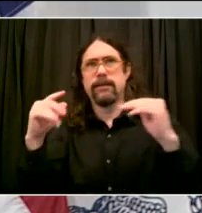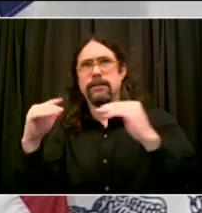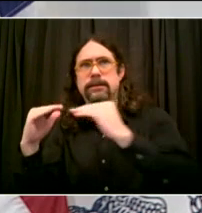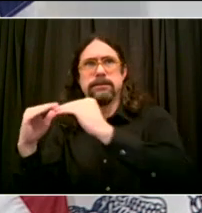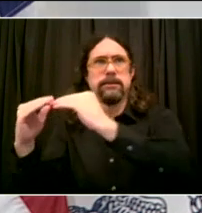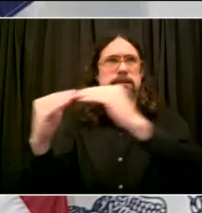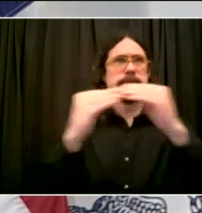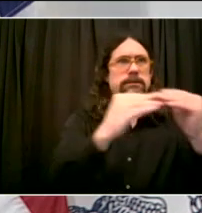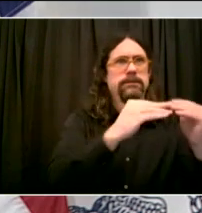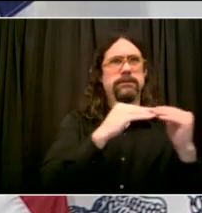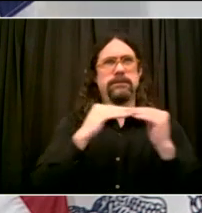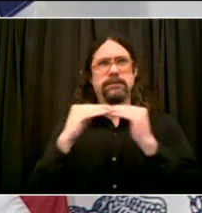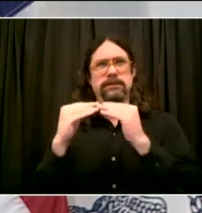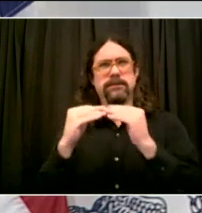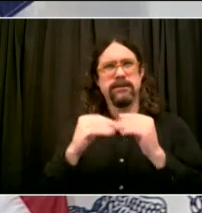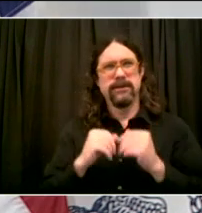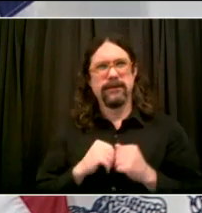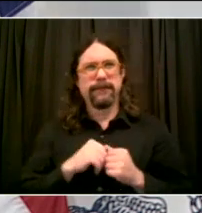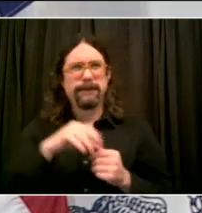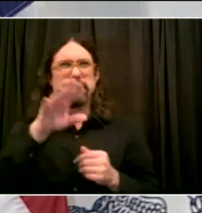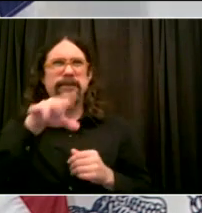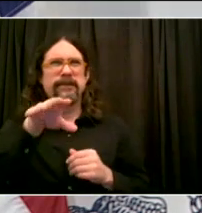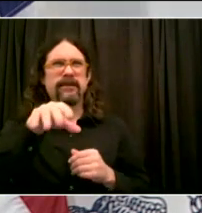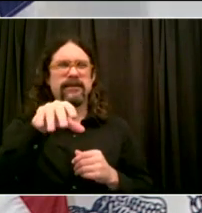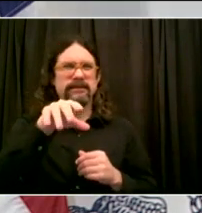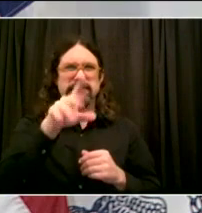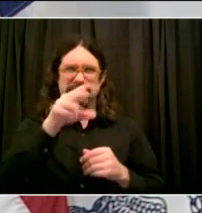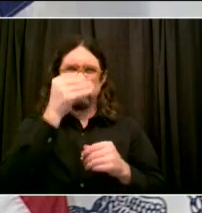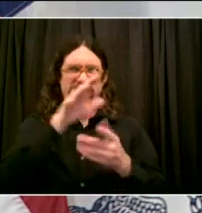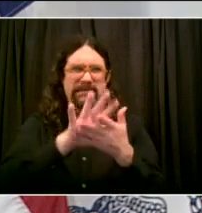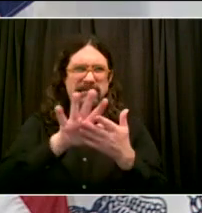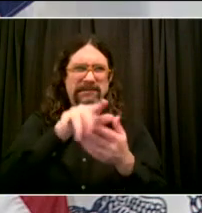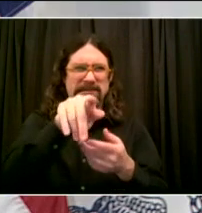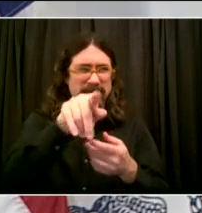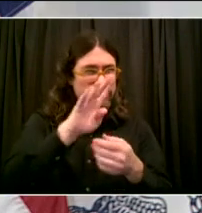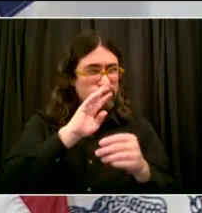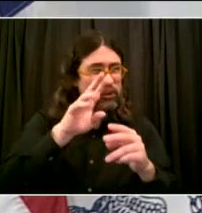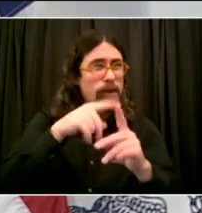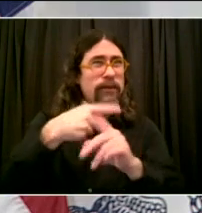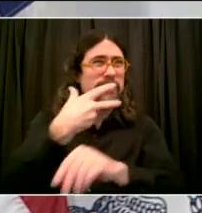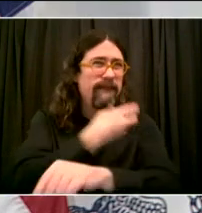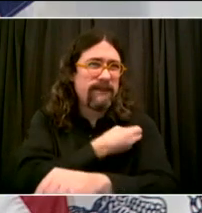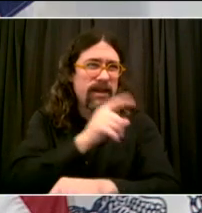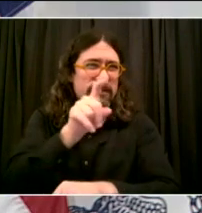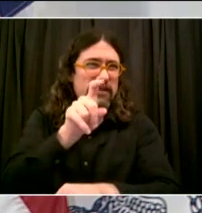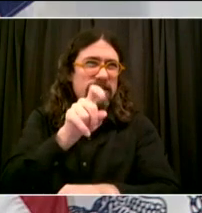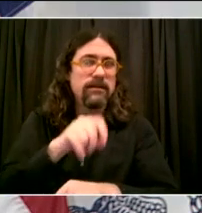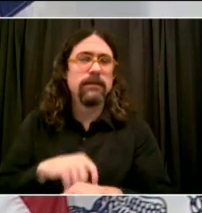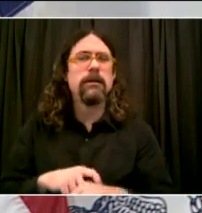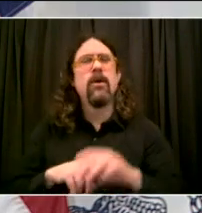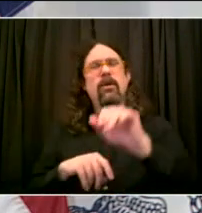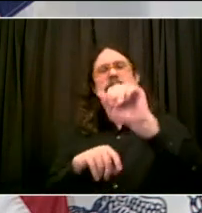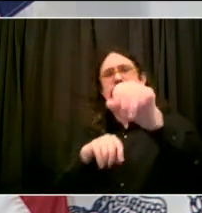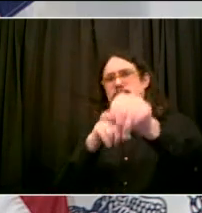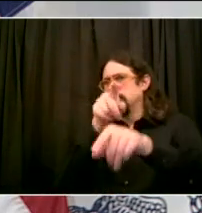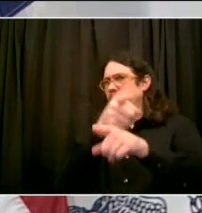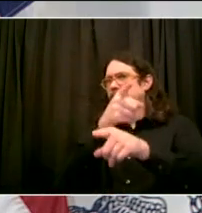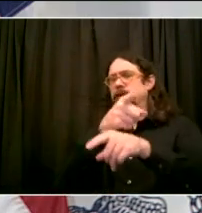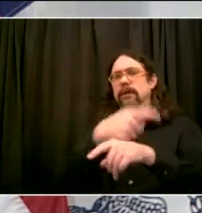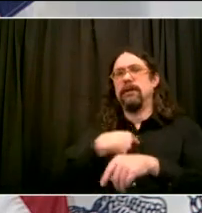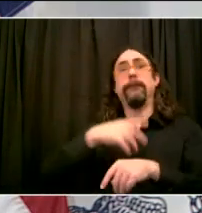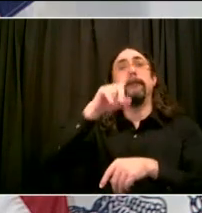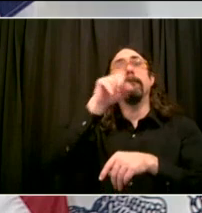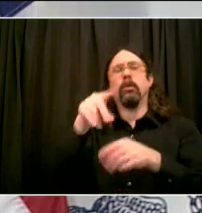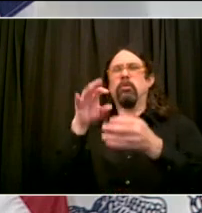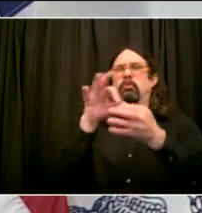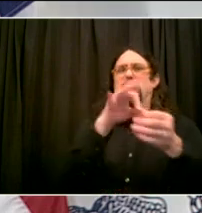Correct, but I did notice the same thing going on with testing earlier in the year, but yes, it's about vaccinations. Yeah, I will